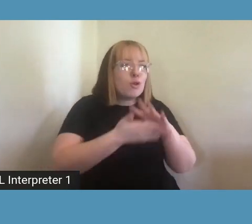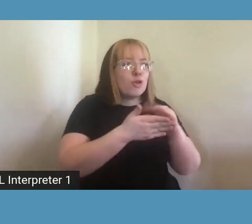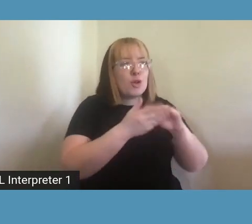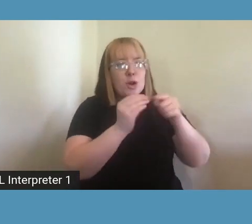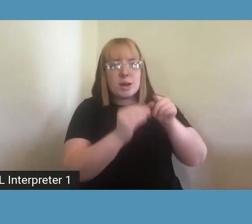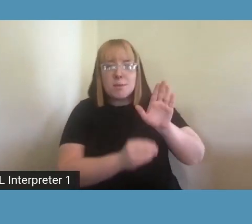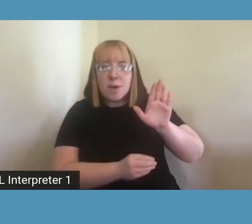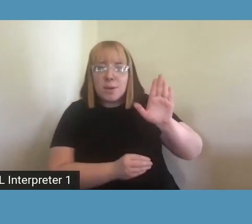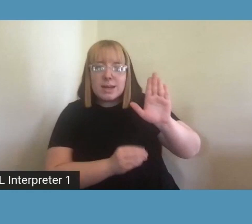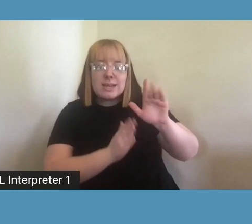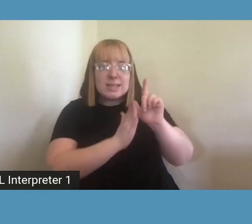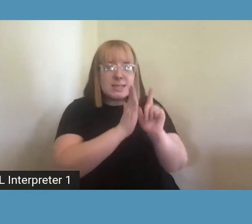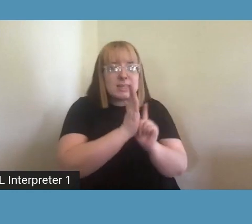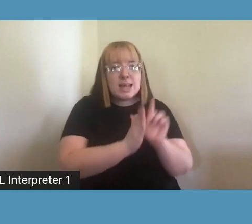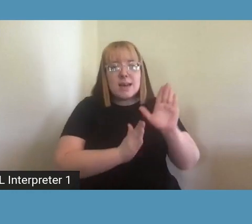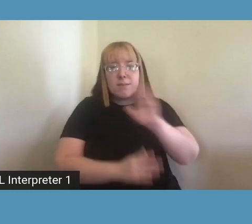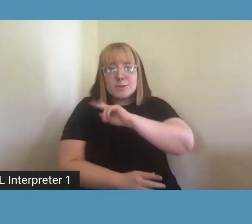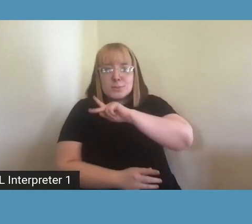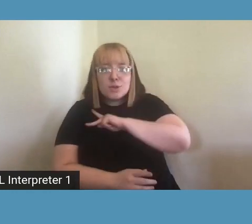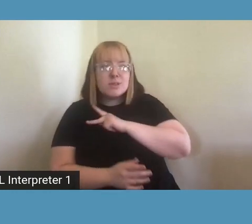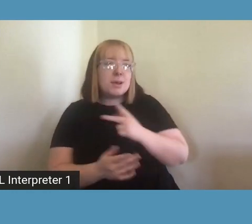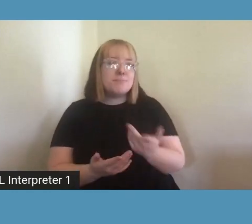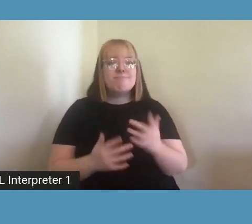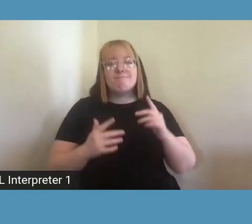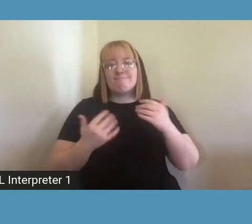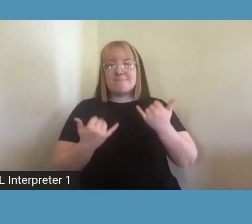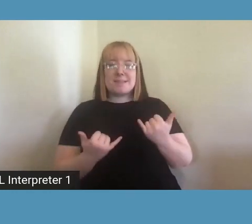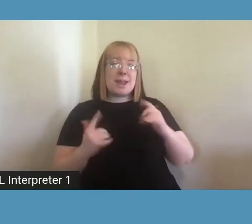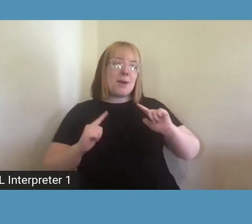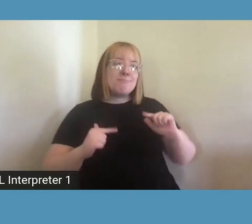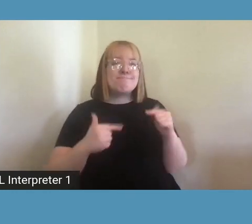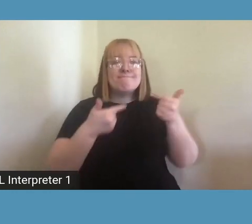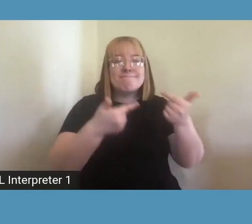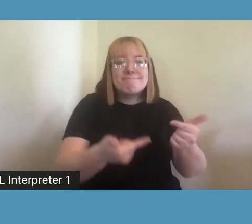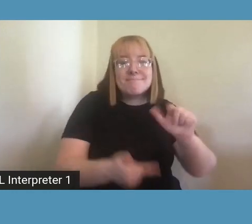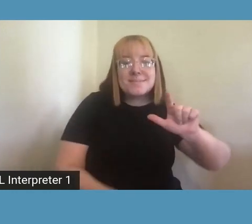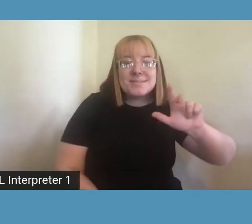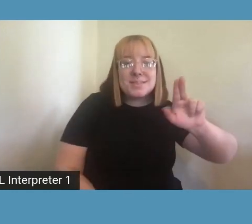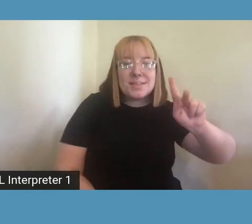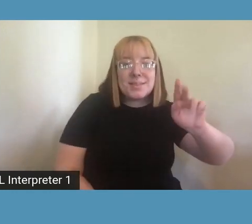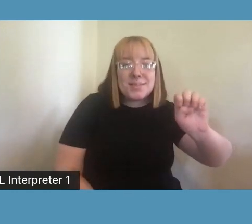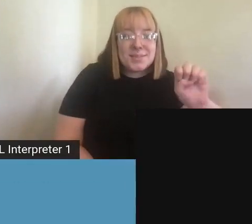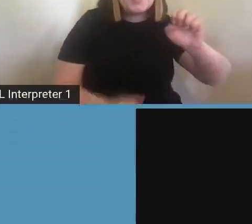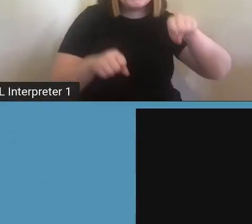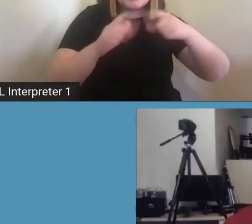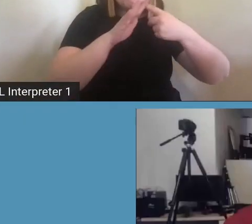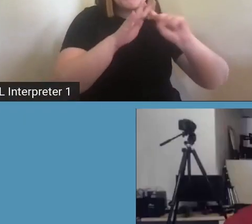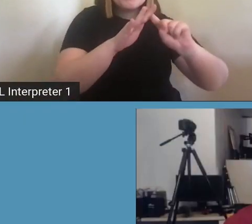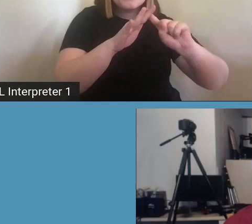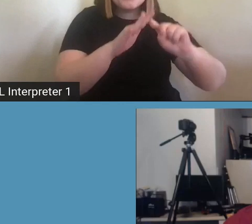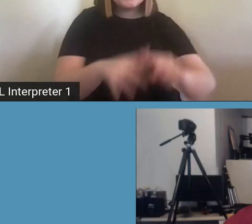to this session. Now I'm pleased to turn the floor over to Luke Mahaffey to begin our session.